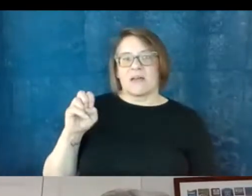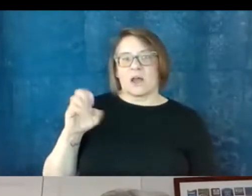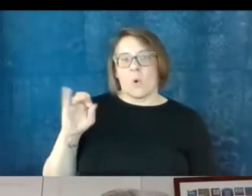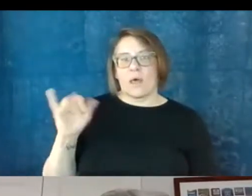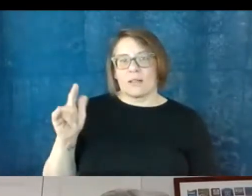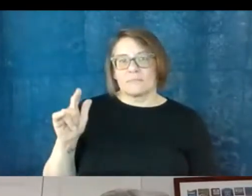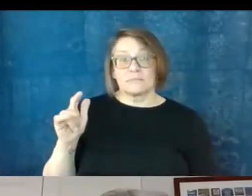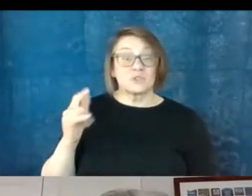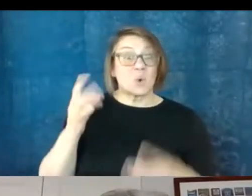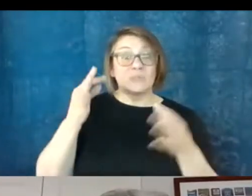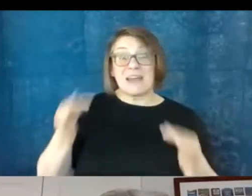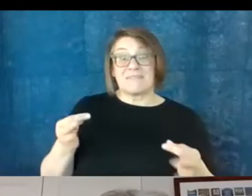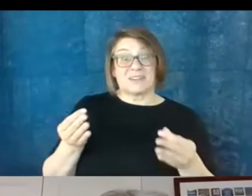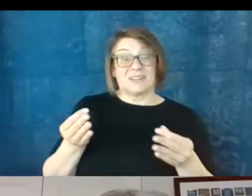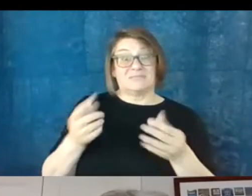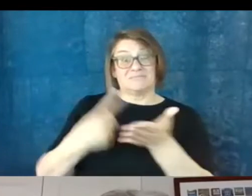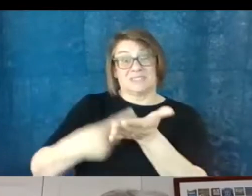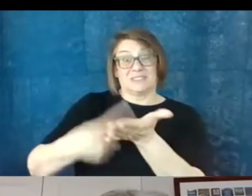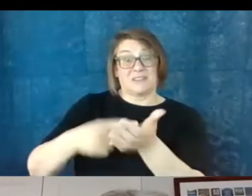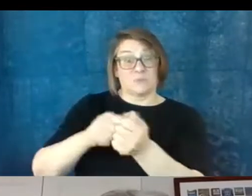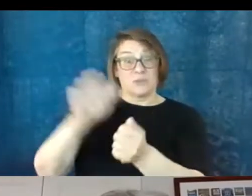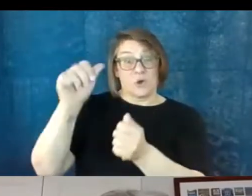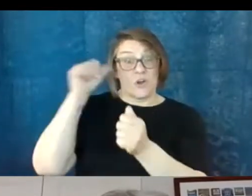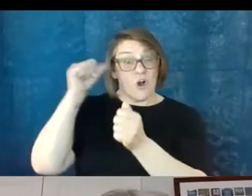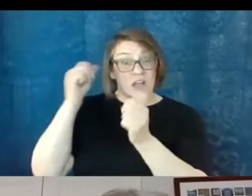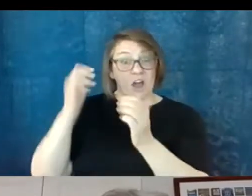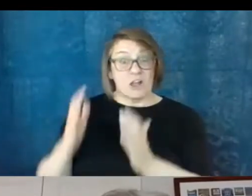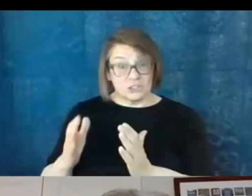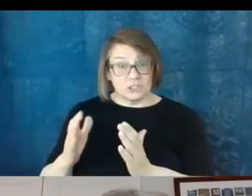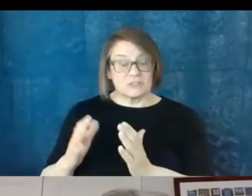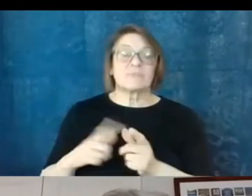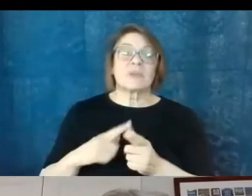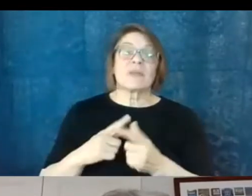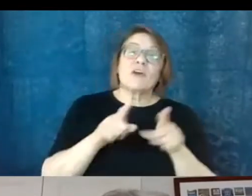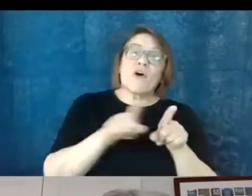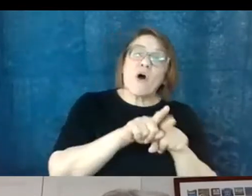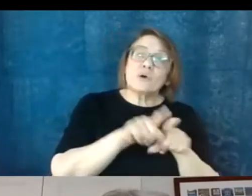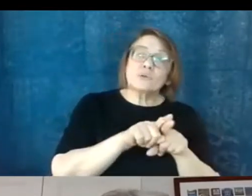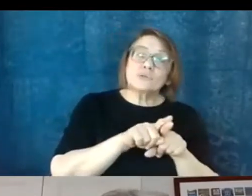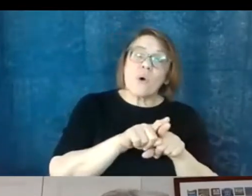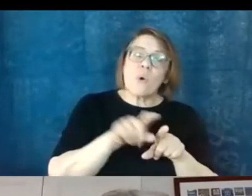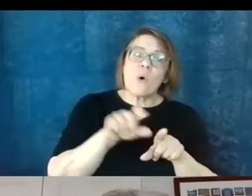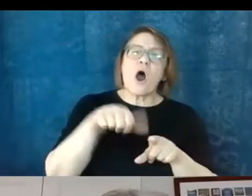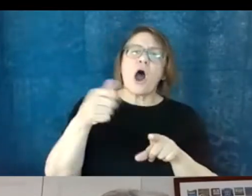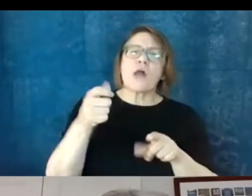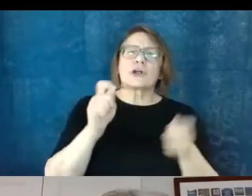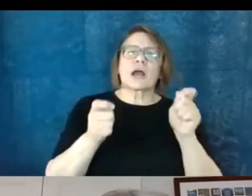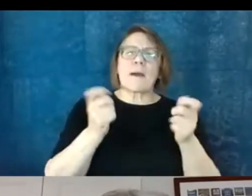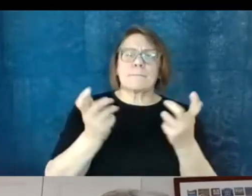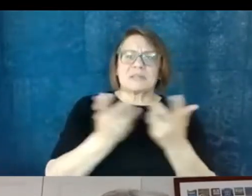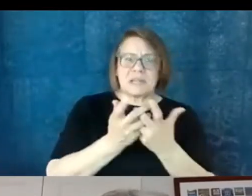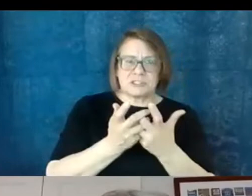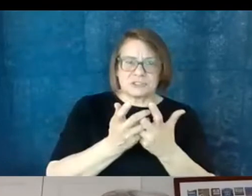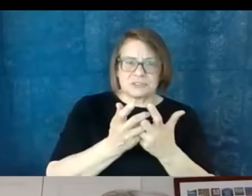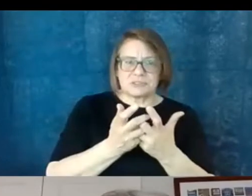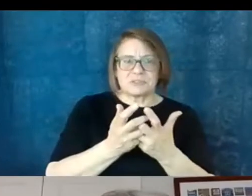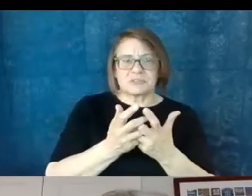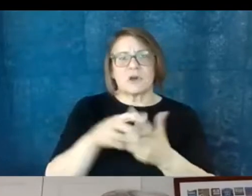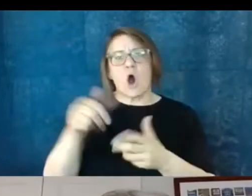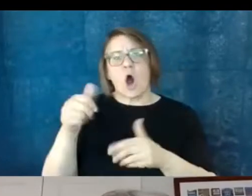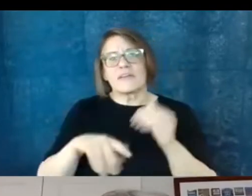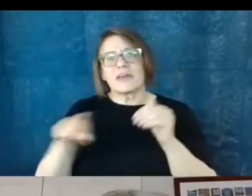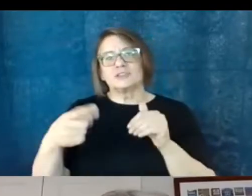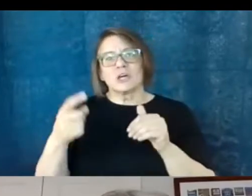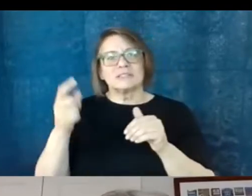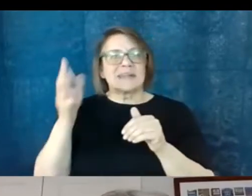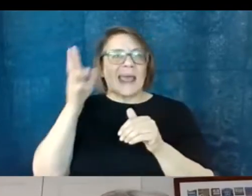definitely bring that up when talking with your audiologist. And also the other accommodations in addition to using hearing